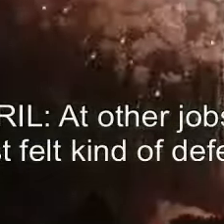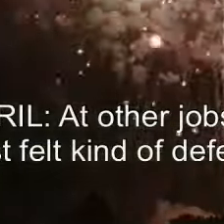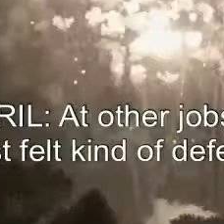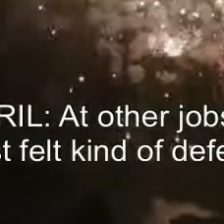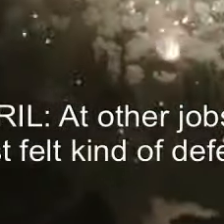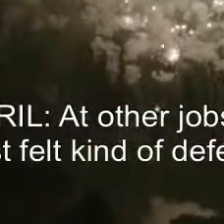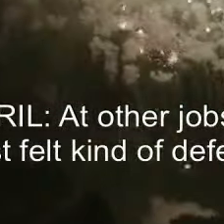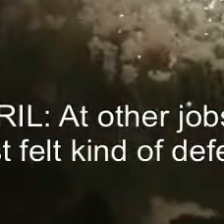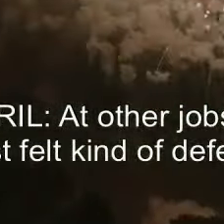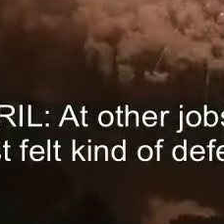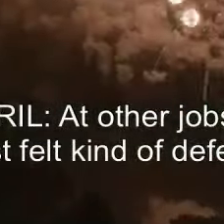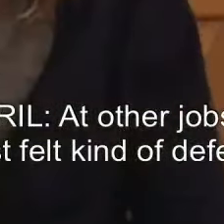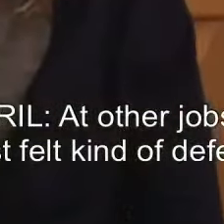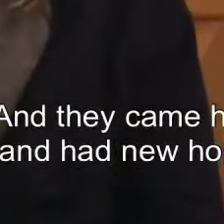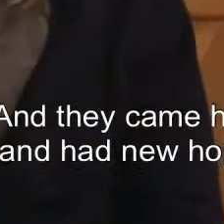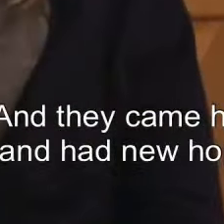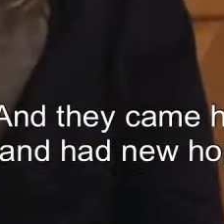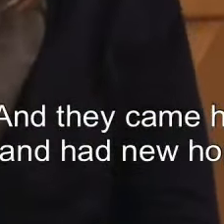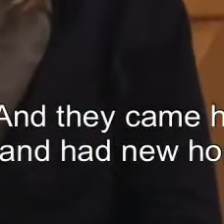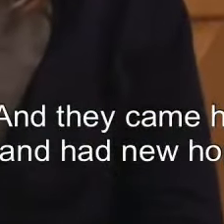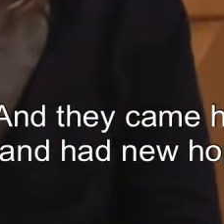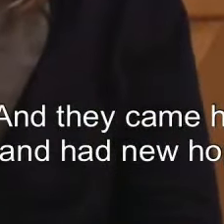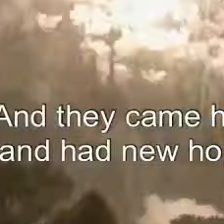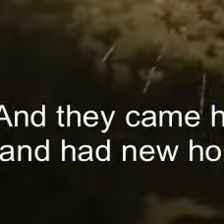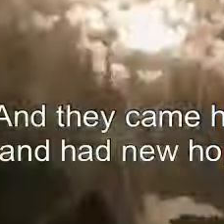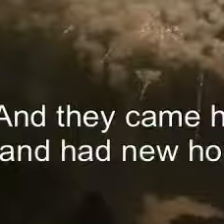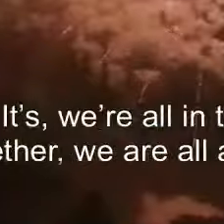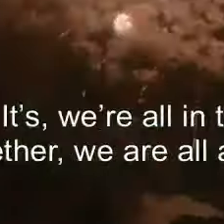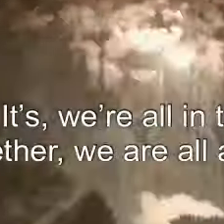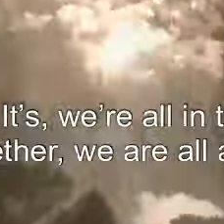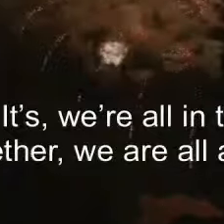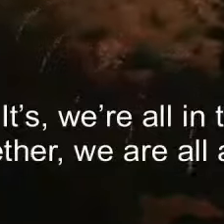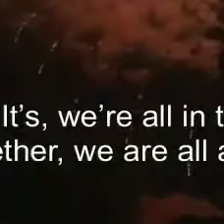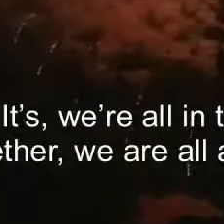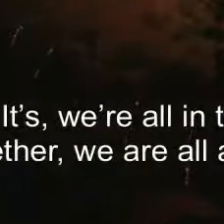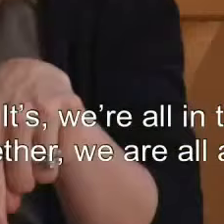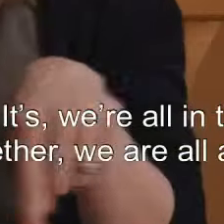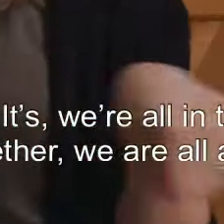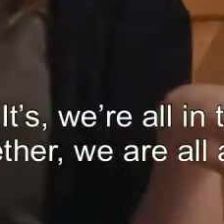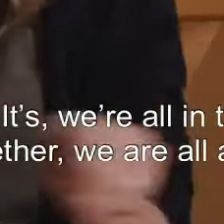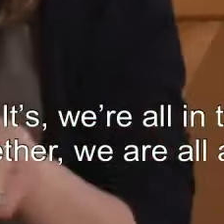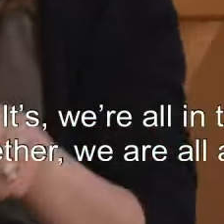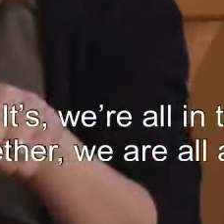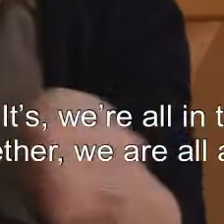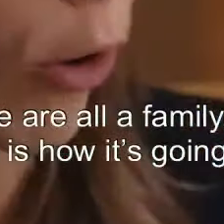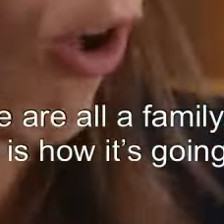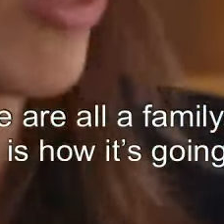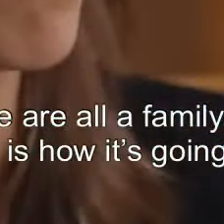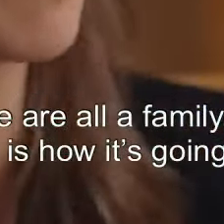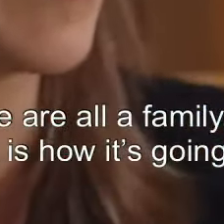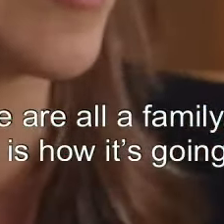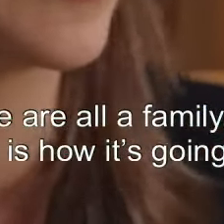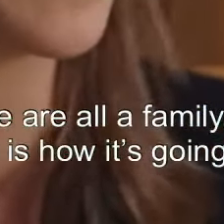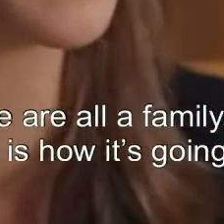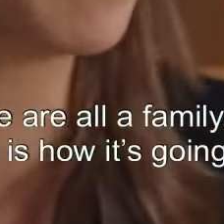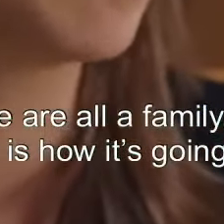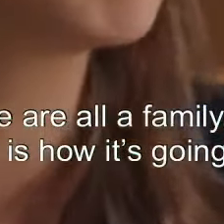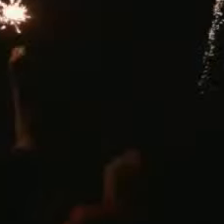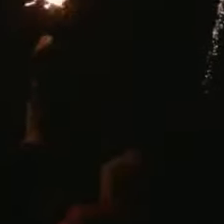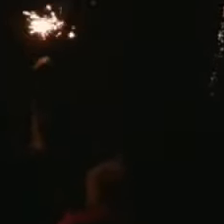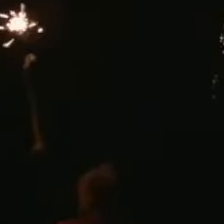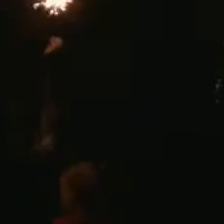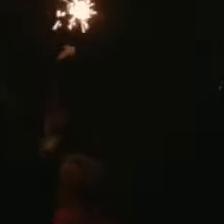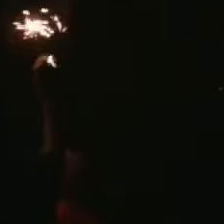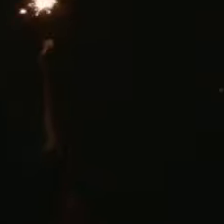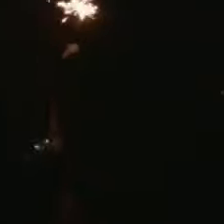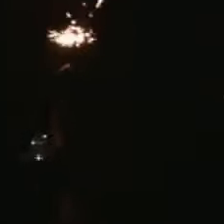just felt kind of defeated, and they came here and had new hope. We're all in this together. We're all a team. We're all a family, and this is how it's going to be.